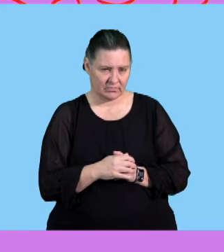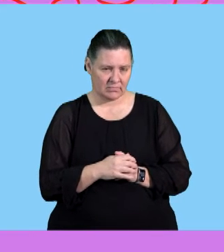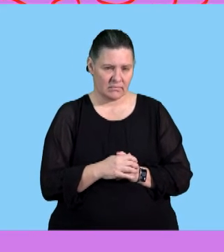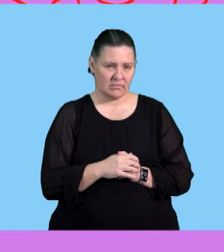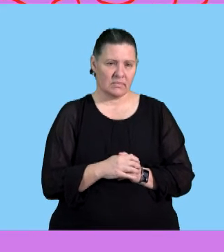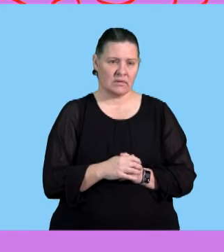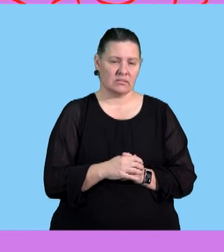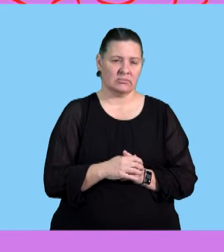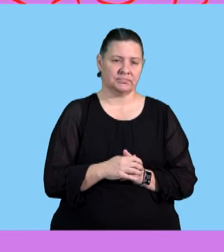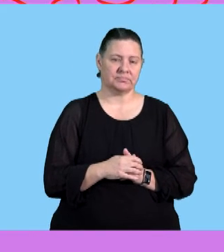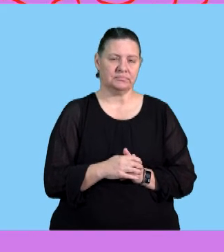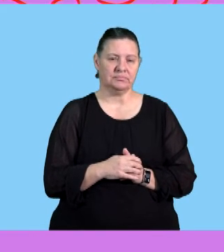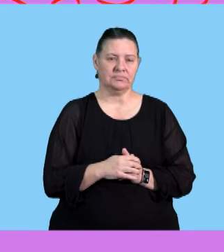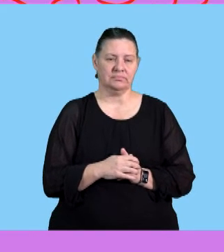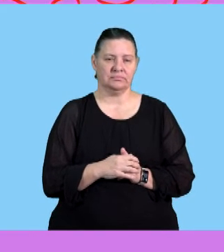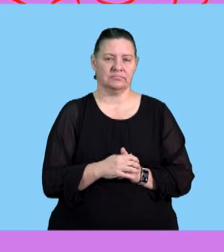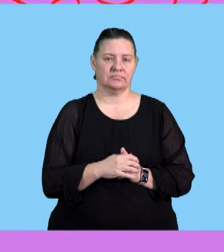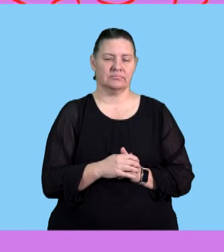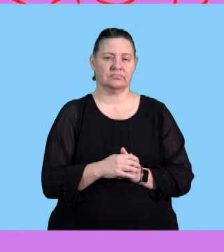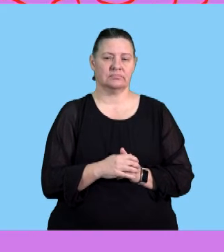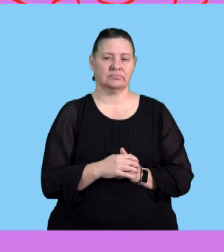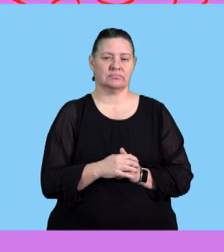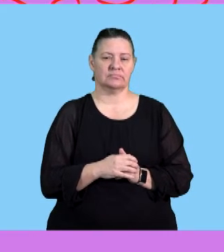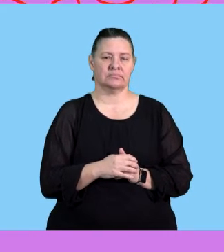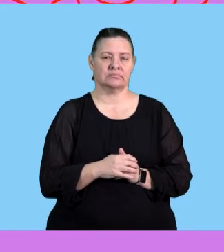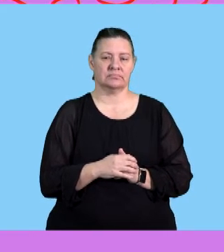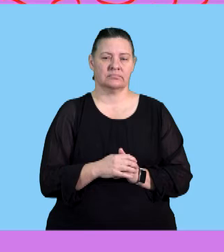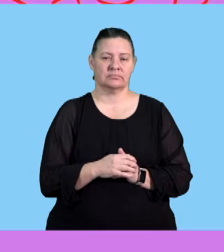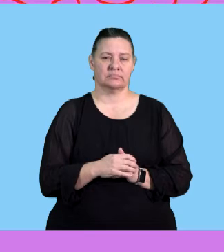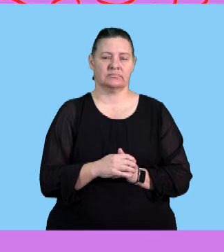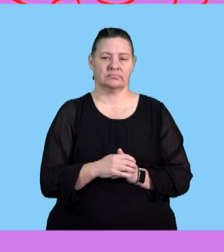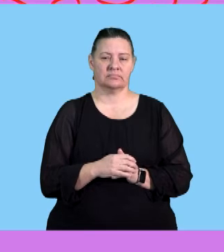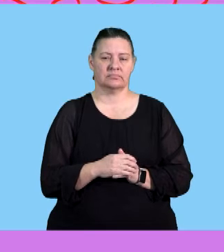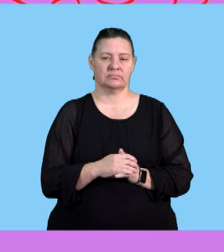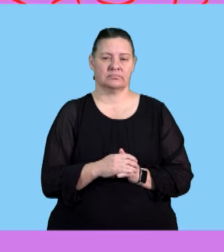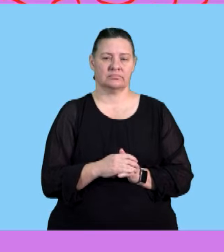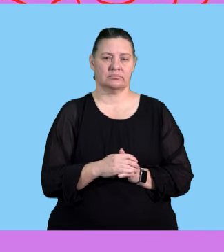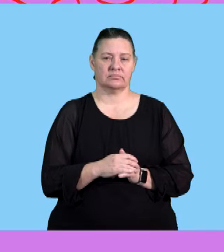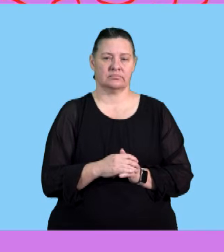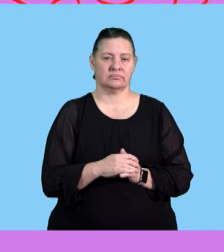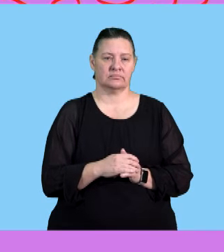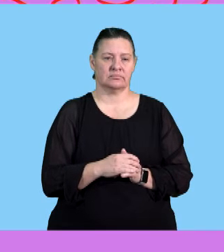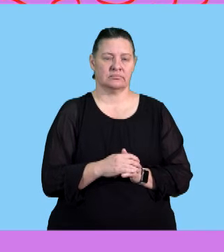8,333 Rand. So by materials, we're going to write that